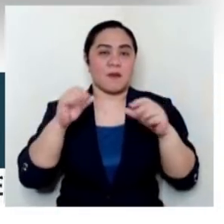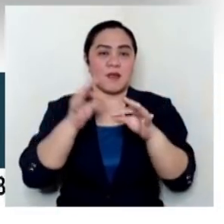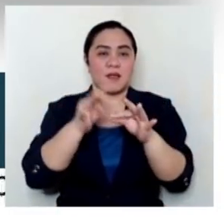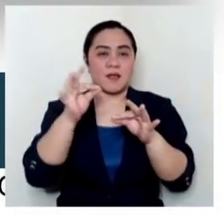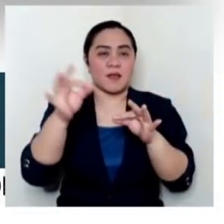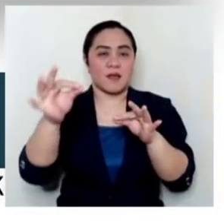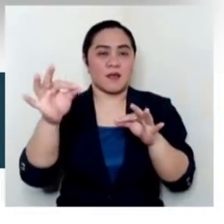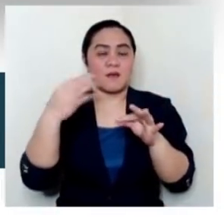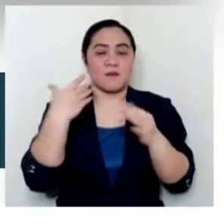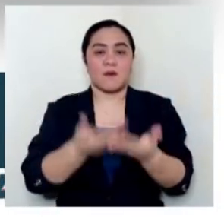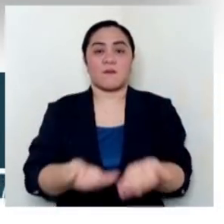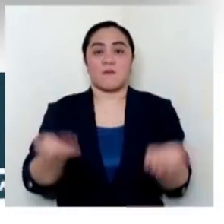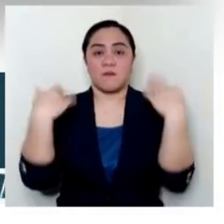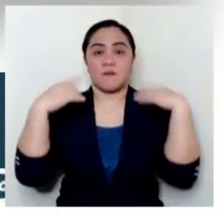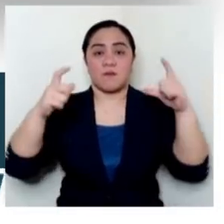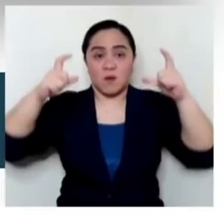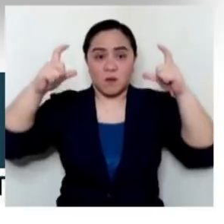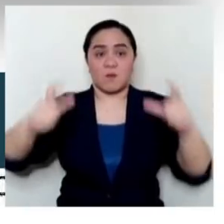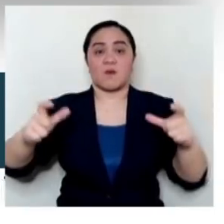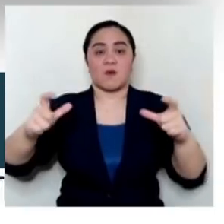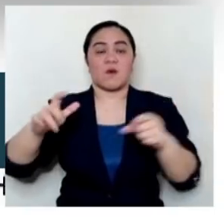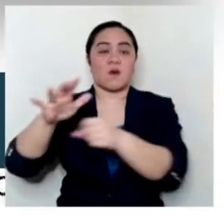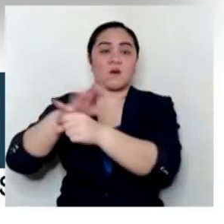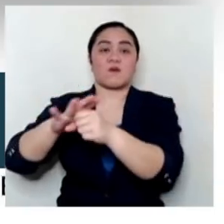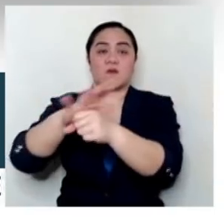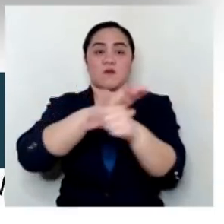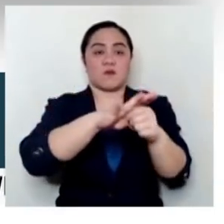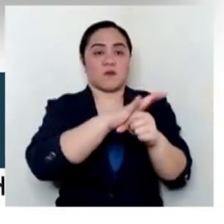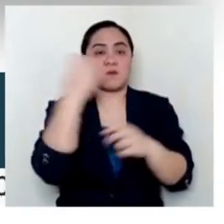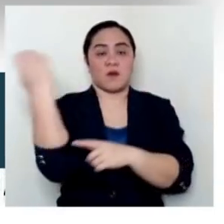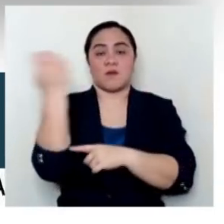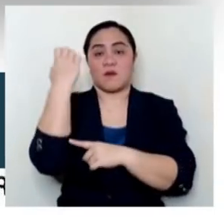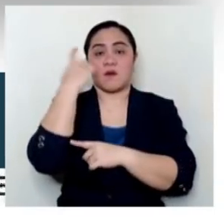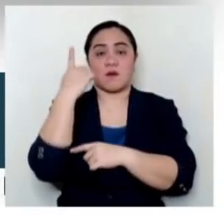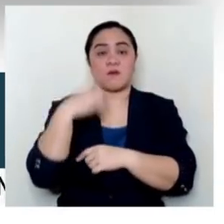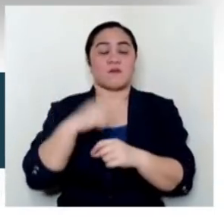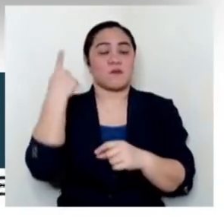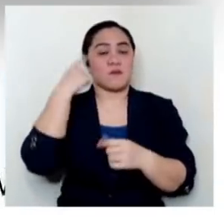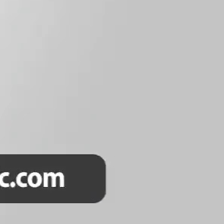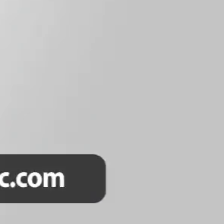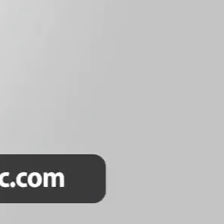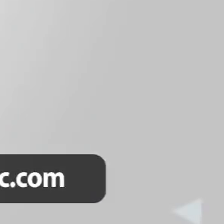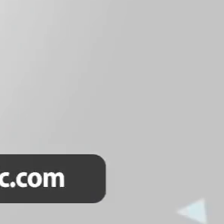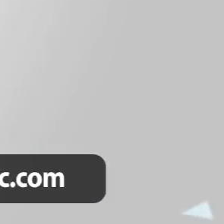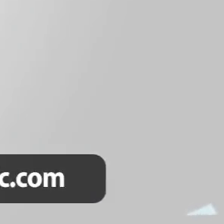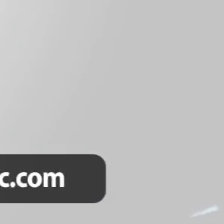of domestic lockdown measures and the emergence of the Omicron COVID variant.